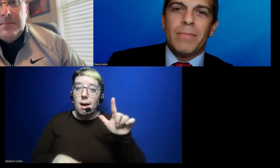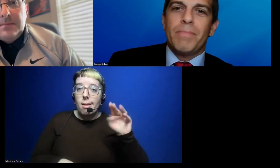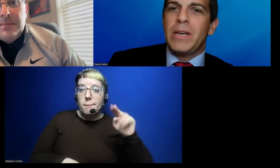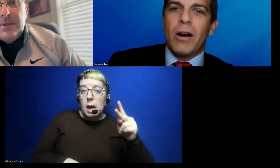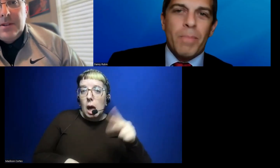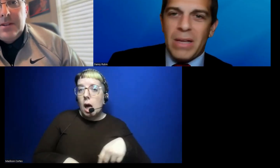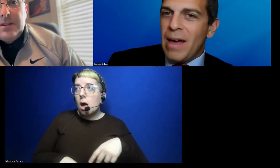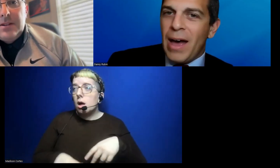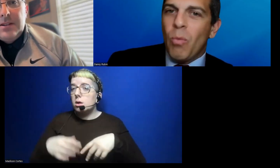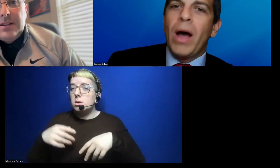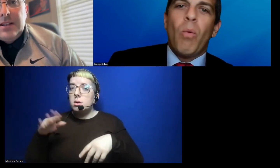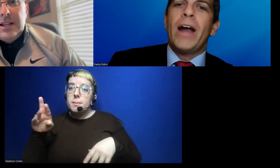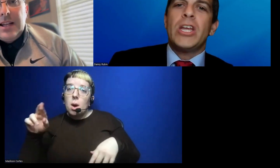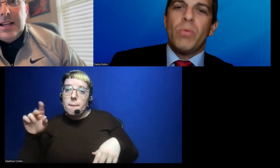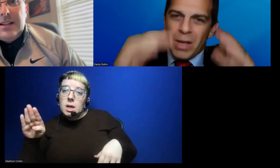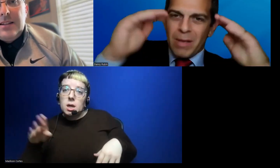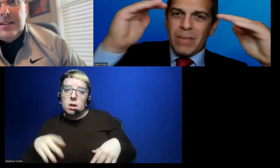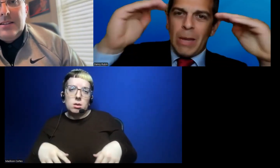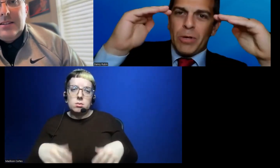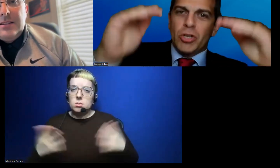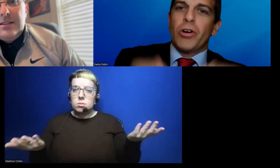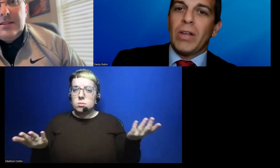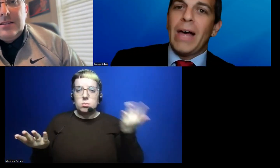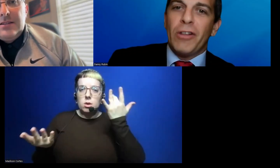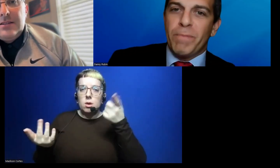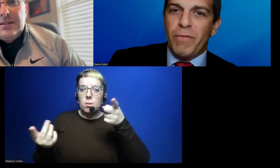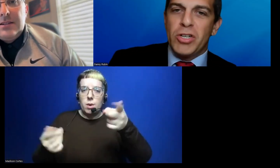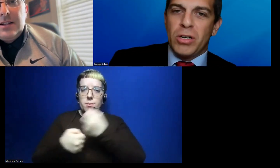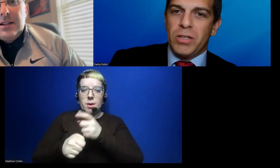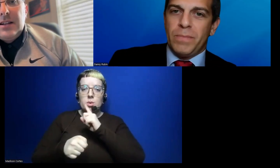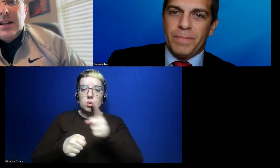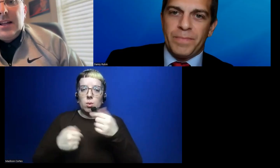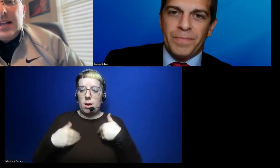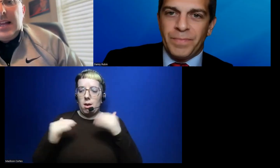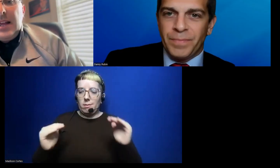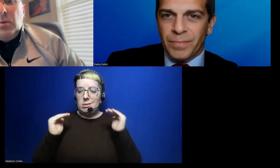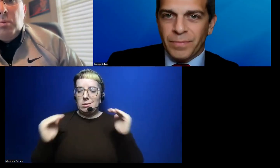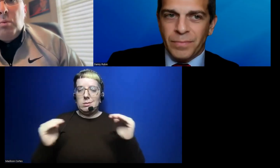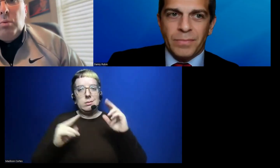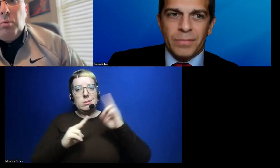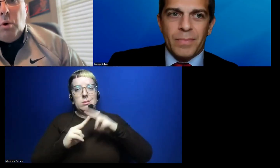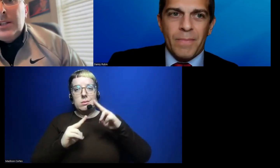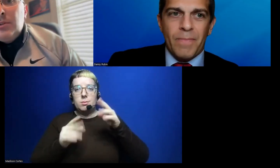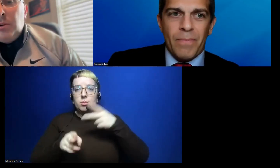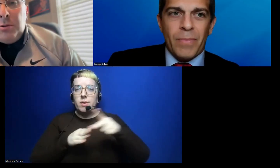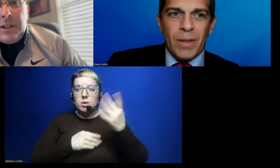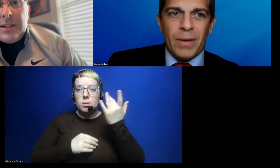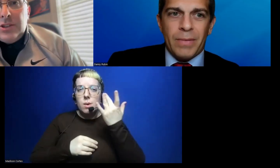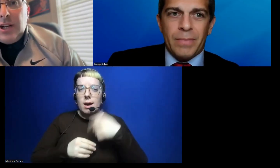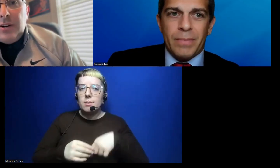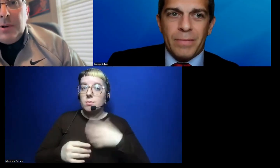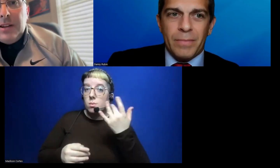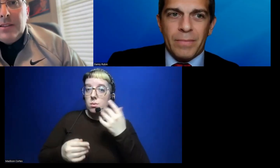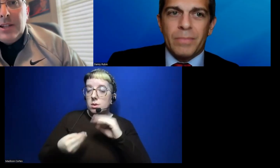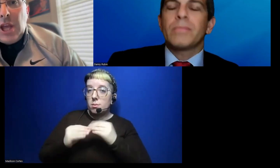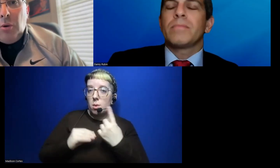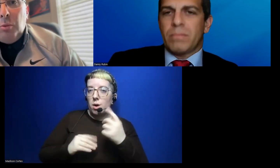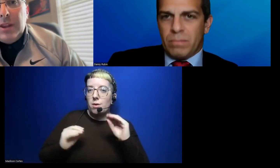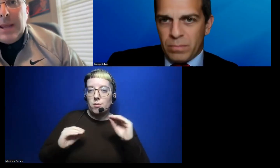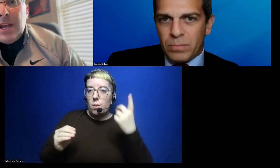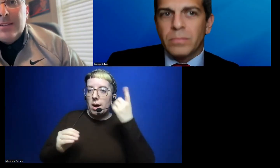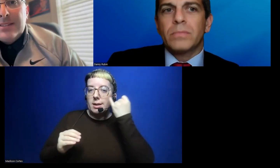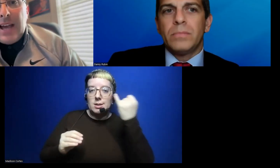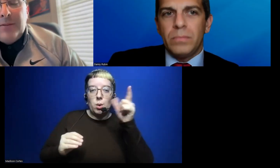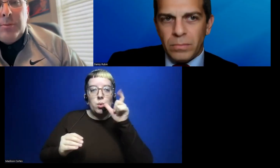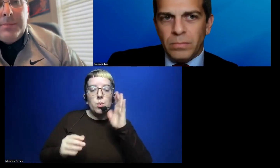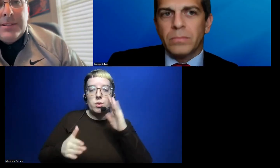this and BRB that? Why do you keep a certain level of professionalism? one, you don't know who they're going to share it with.